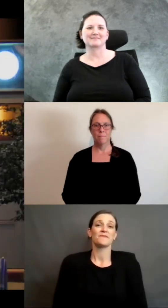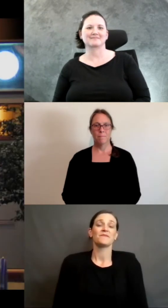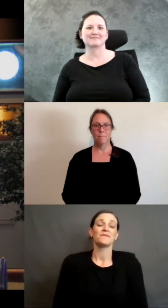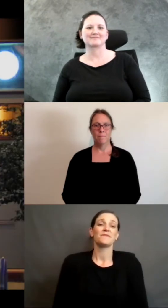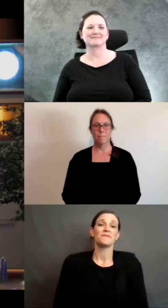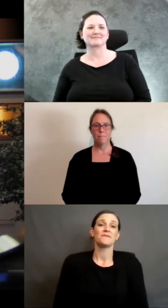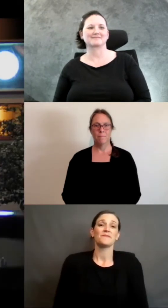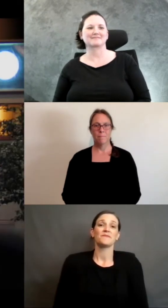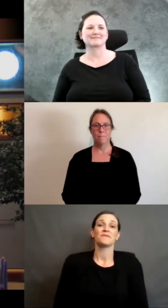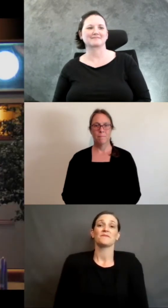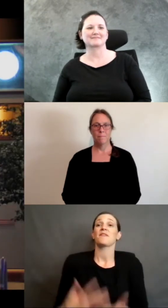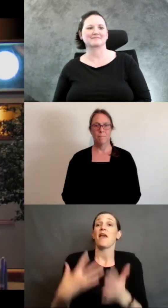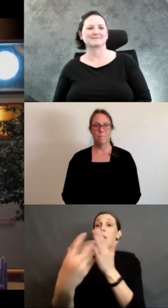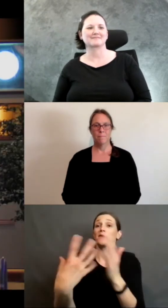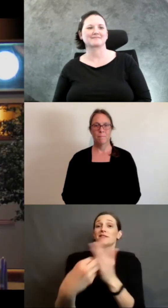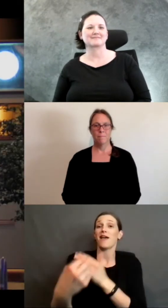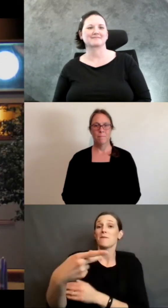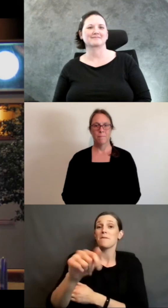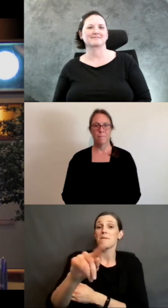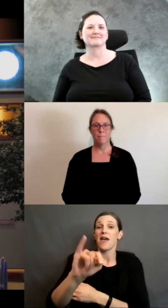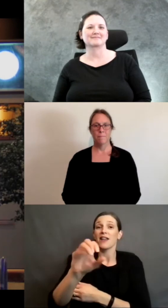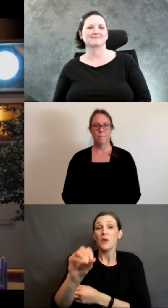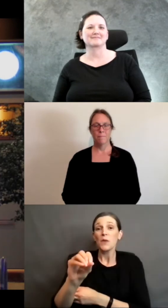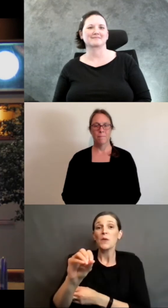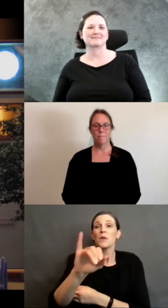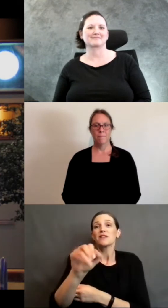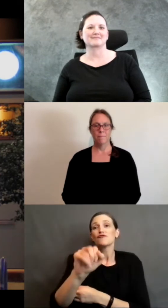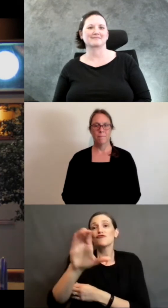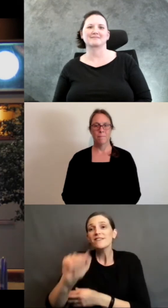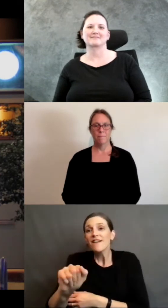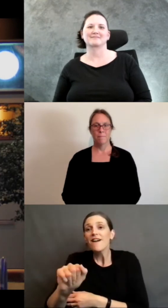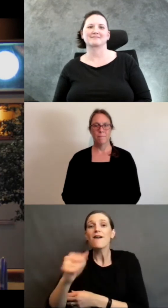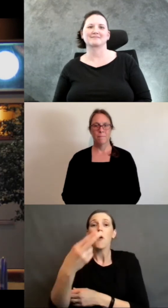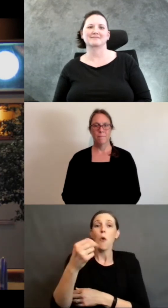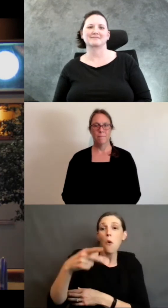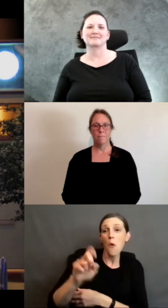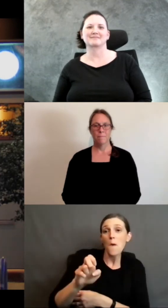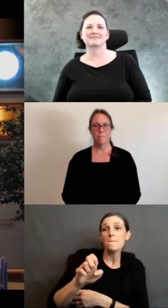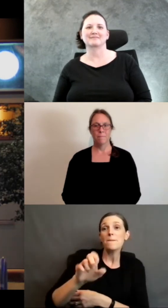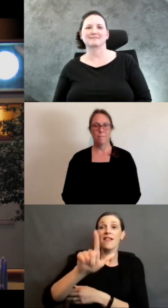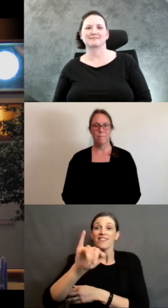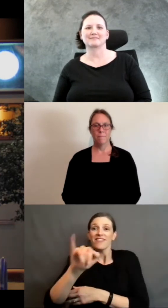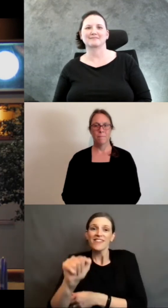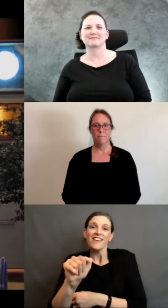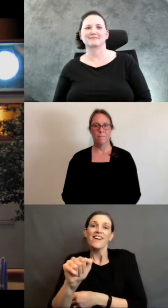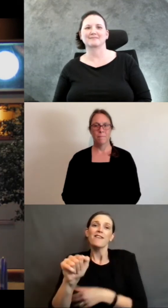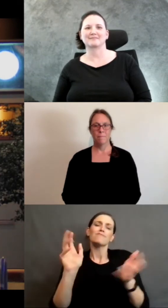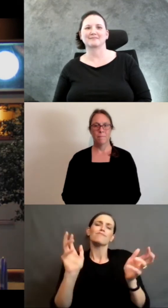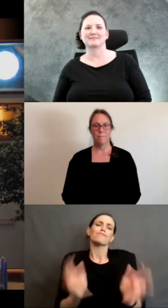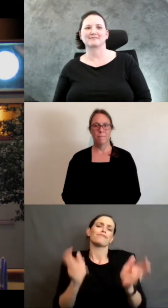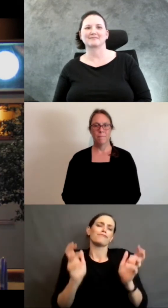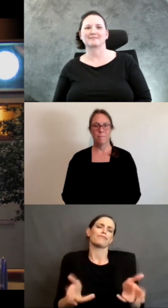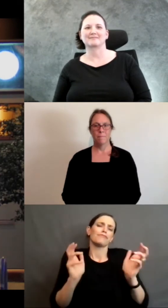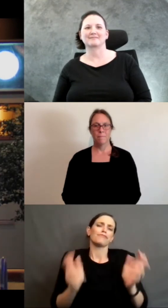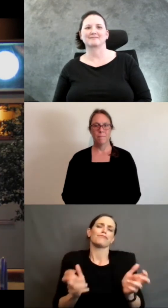Out on the patio of the coffee shop, Jessica, Hope, and Leah are talking and